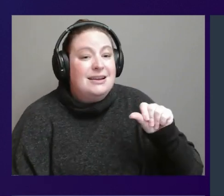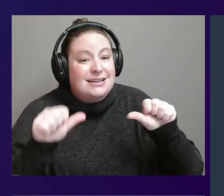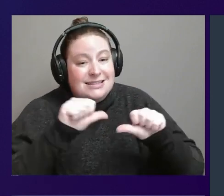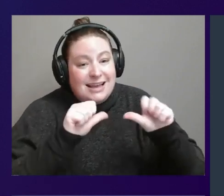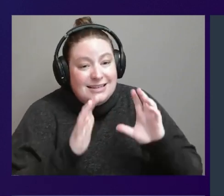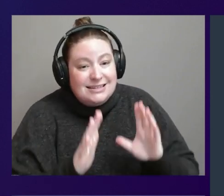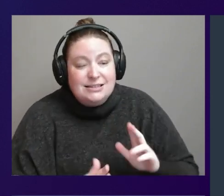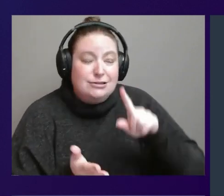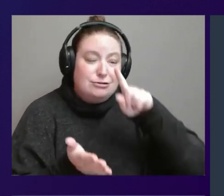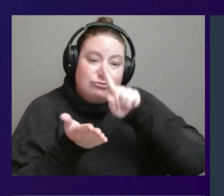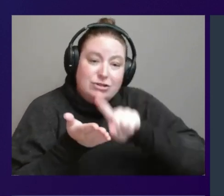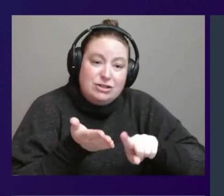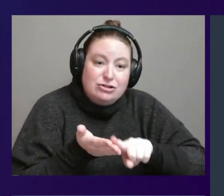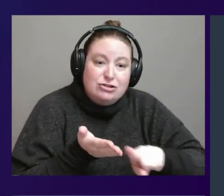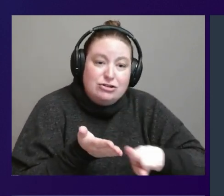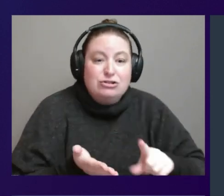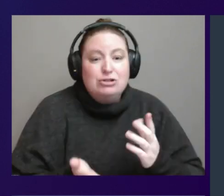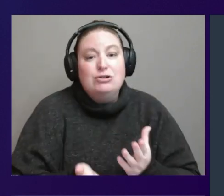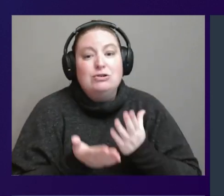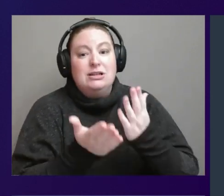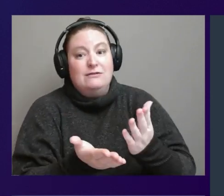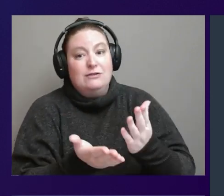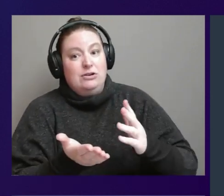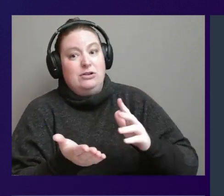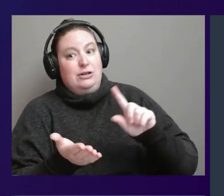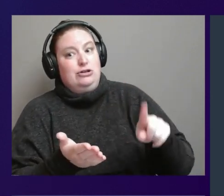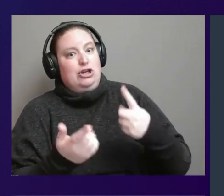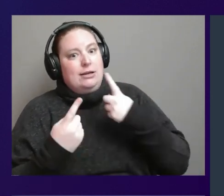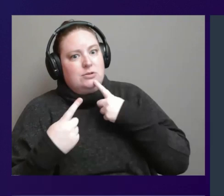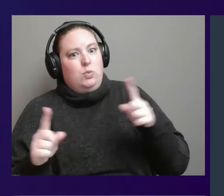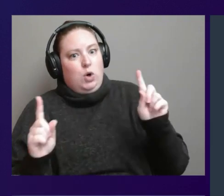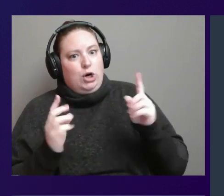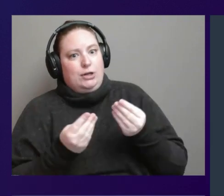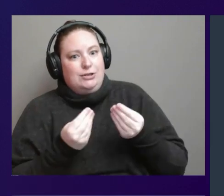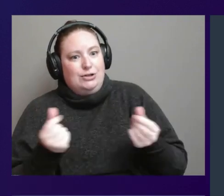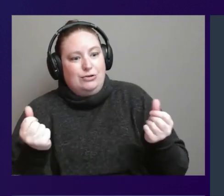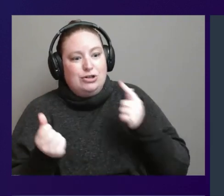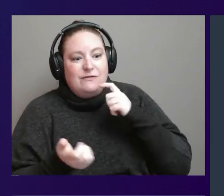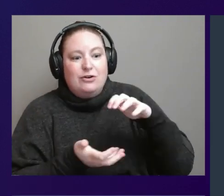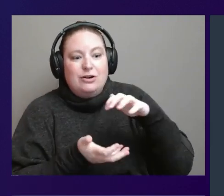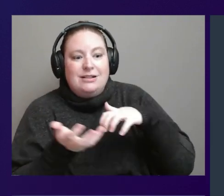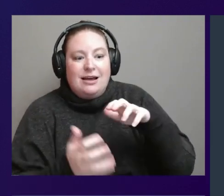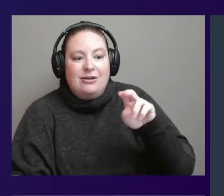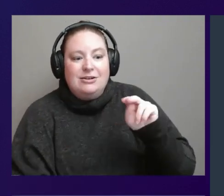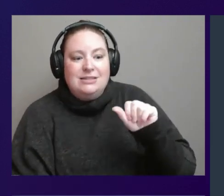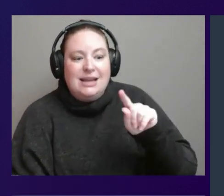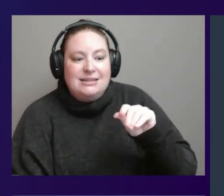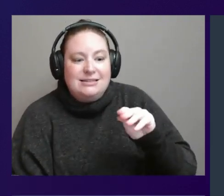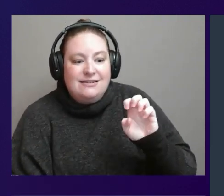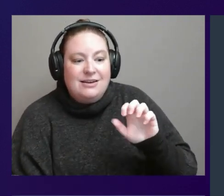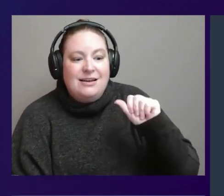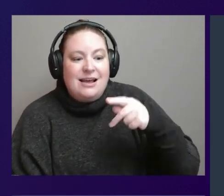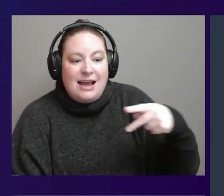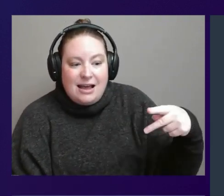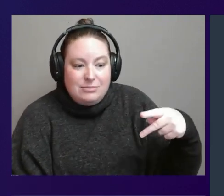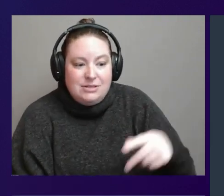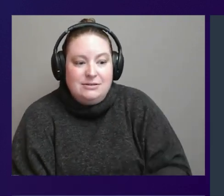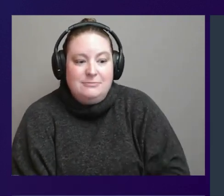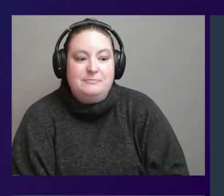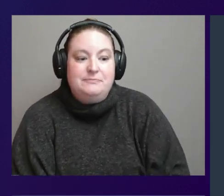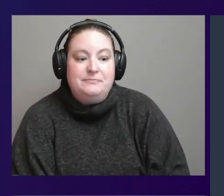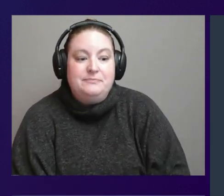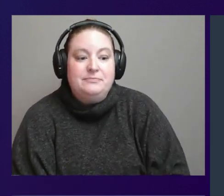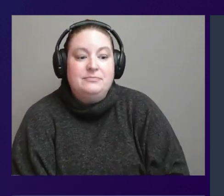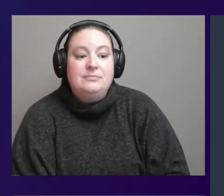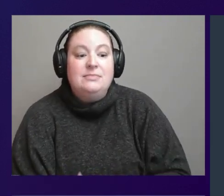that deliver the just work solution for developing cloud-native apps and workflows on AWS. And the